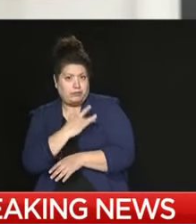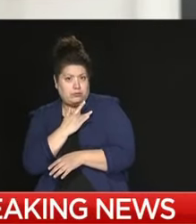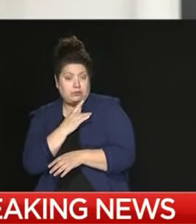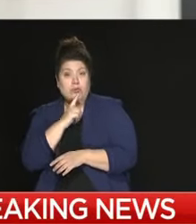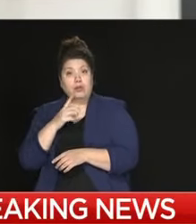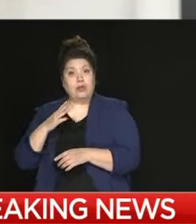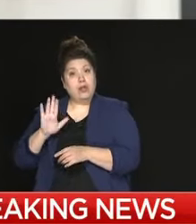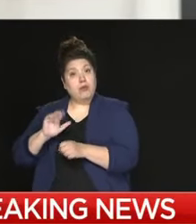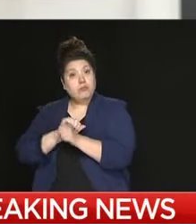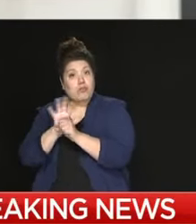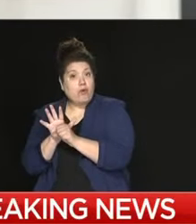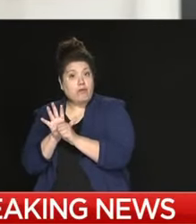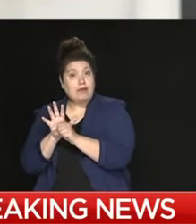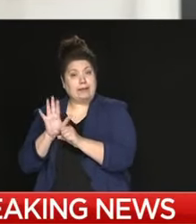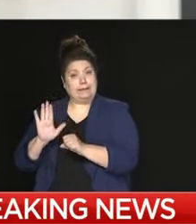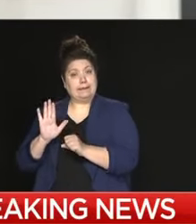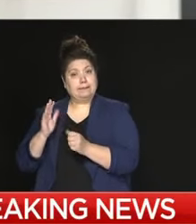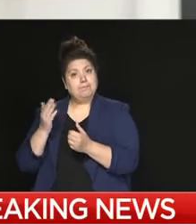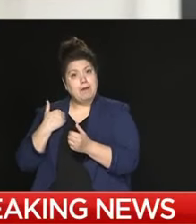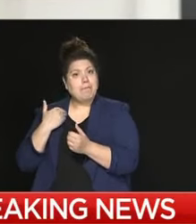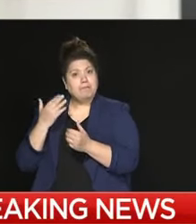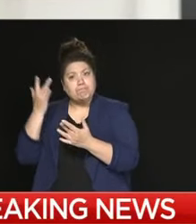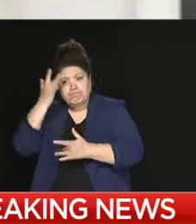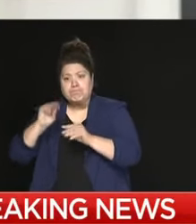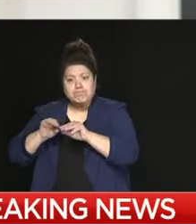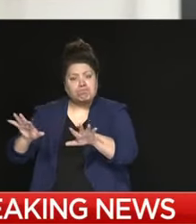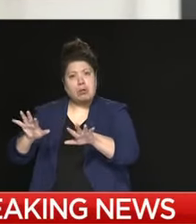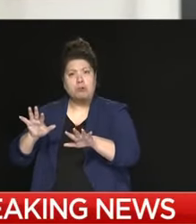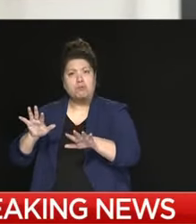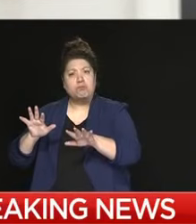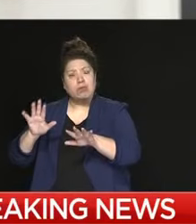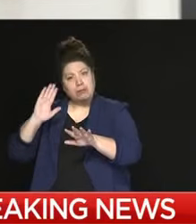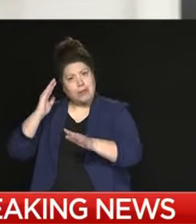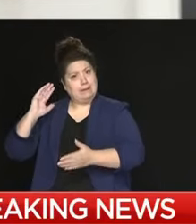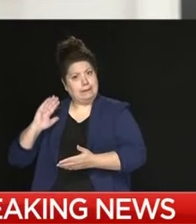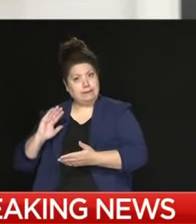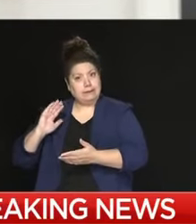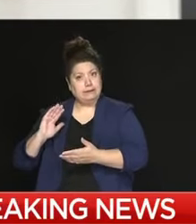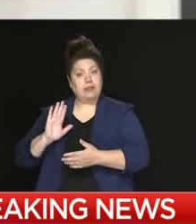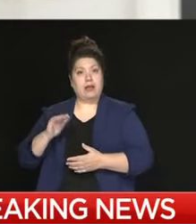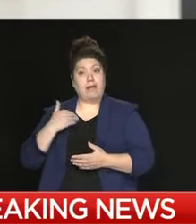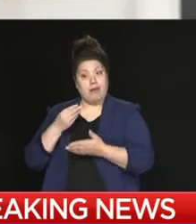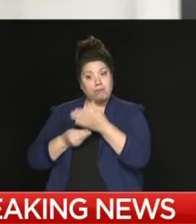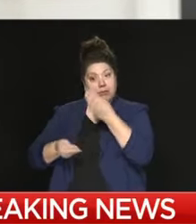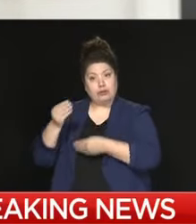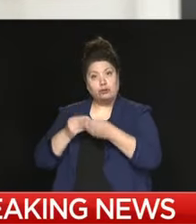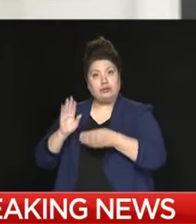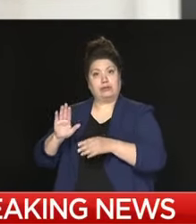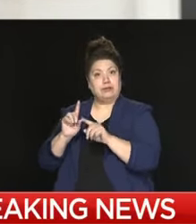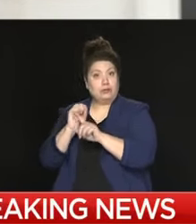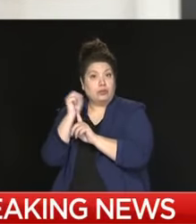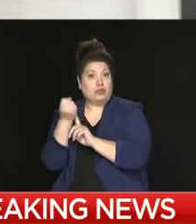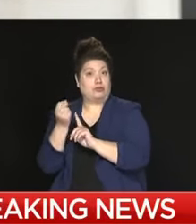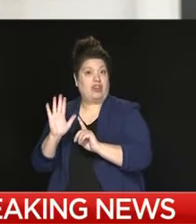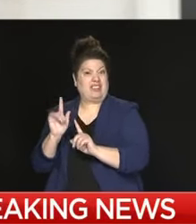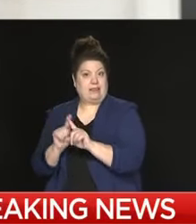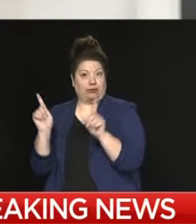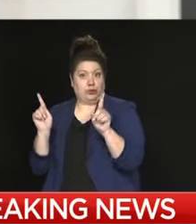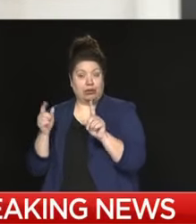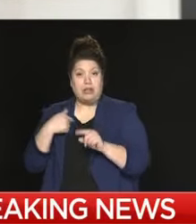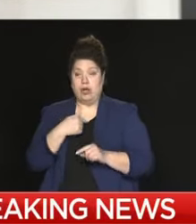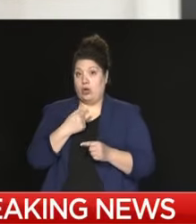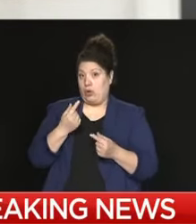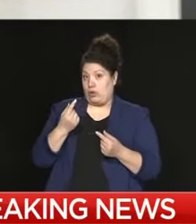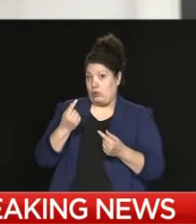is hitting less hard, where budgetary constraints are different and choices are different. We are getting very close to having